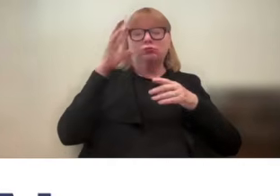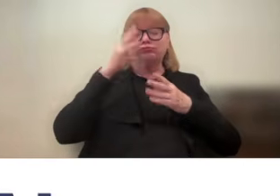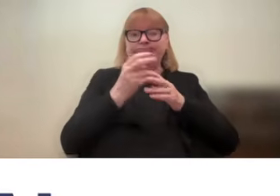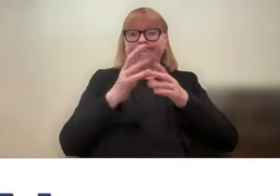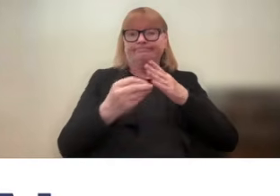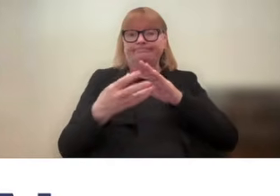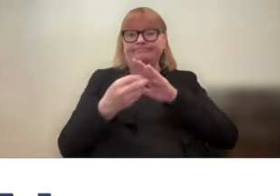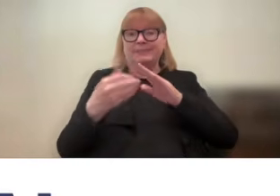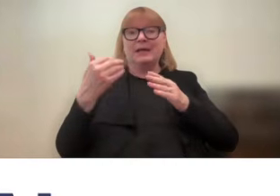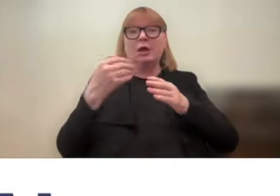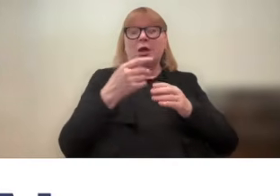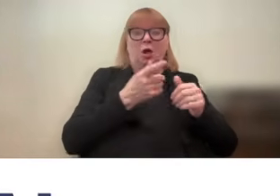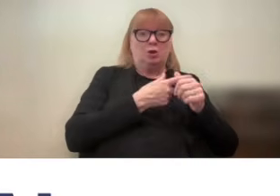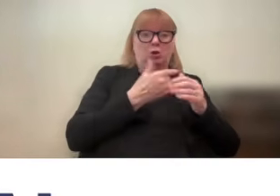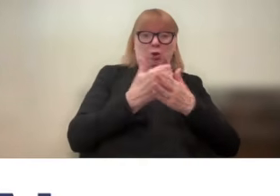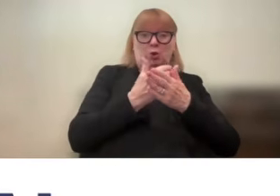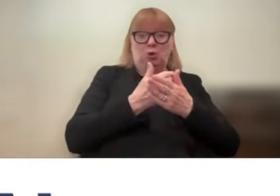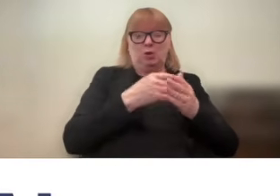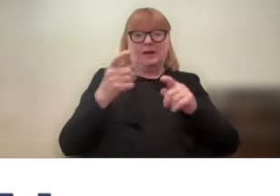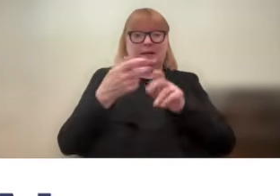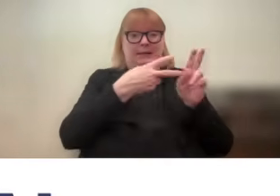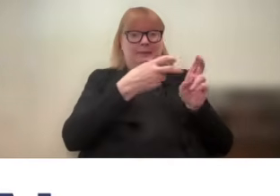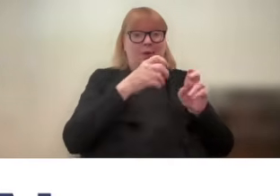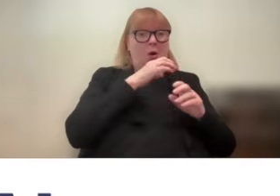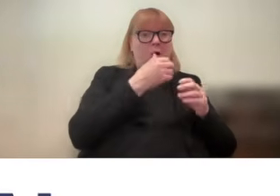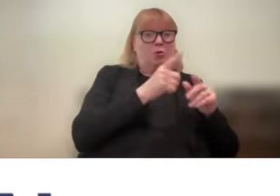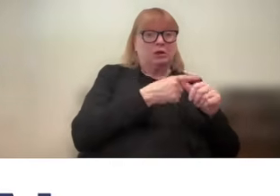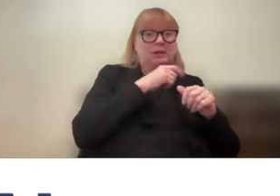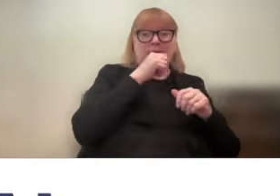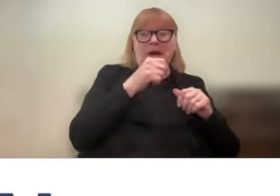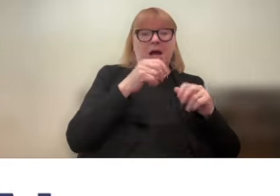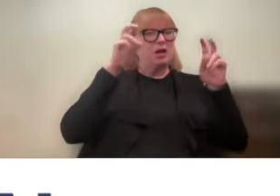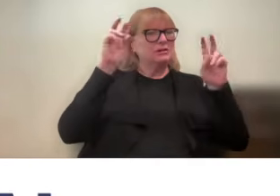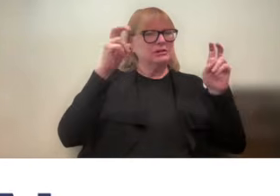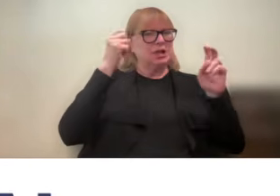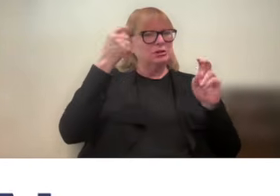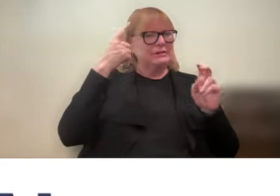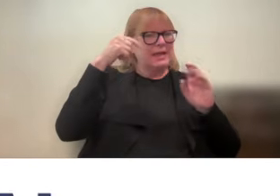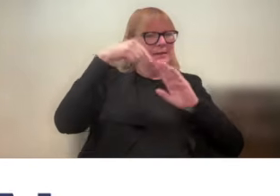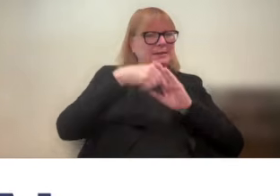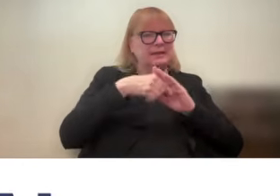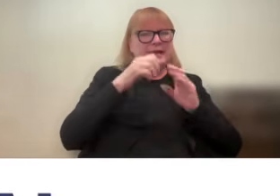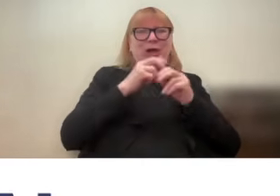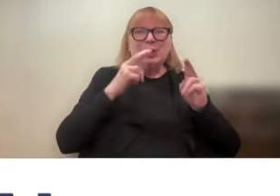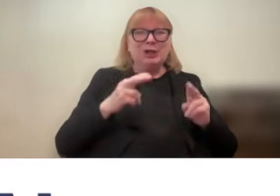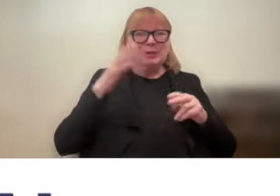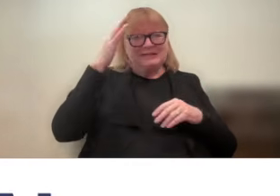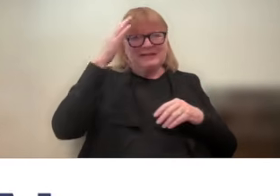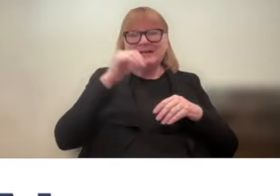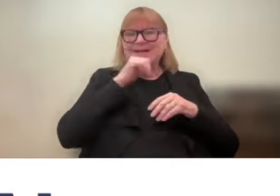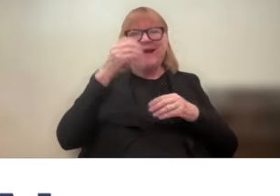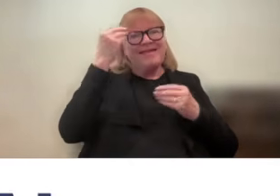the originals. The crucial part is that these systems don't quote unquote understand in the human sense. They're